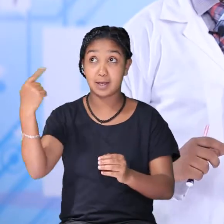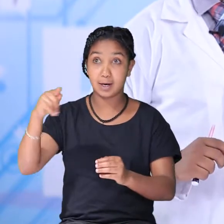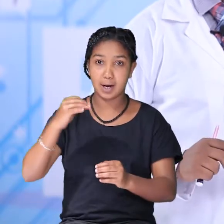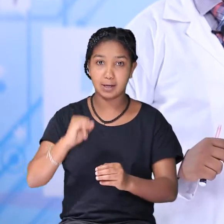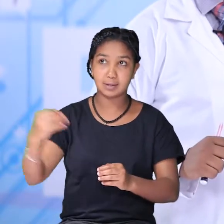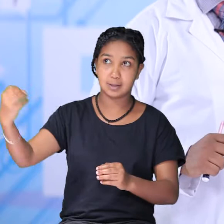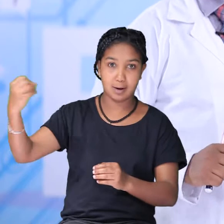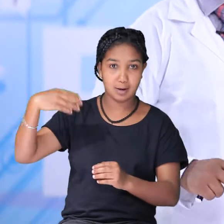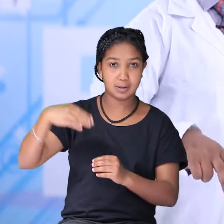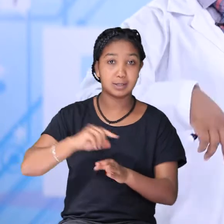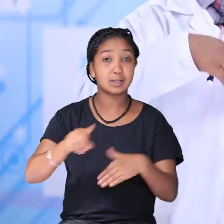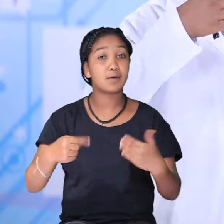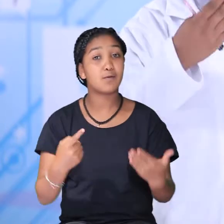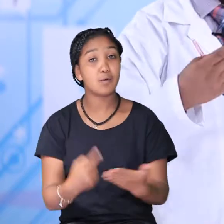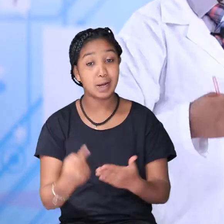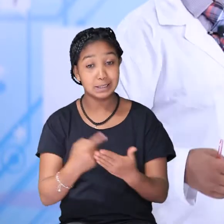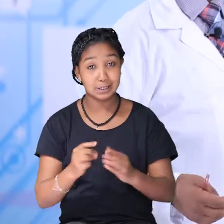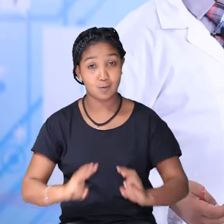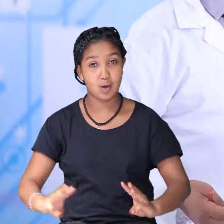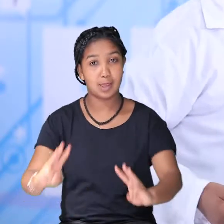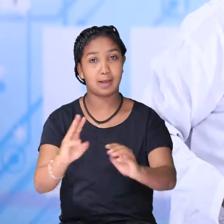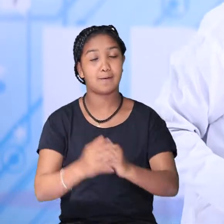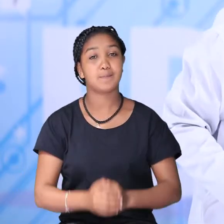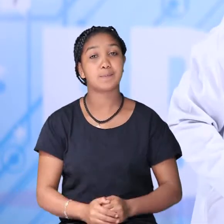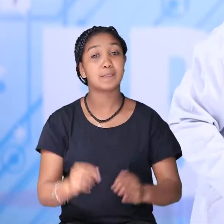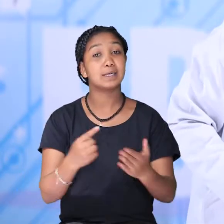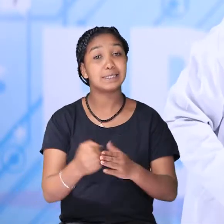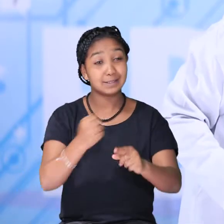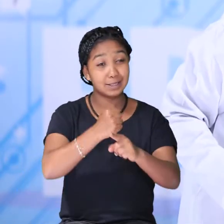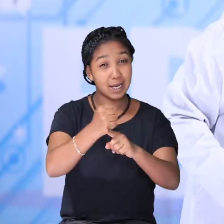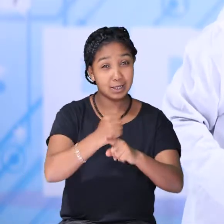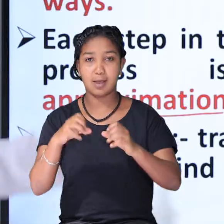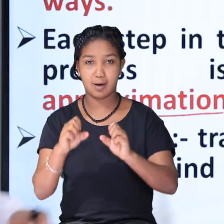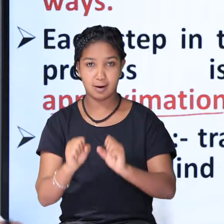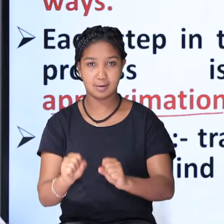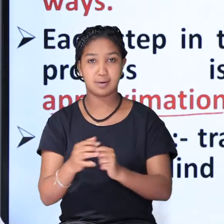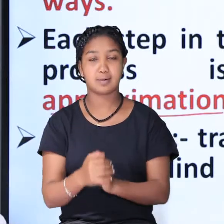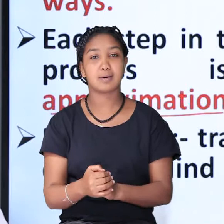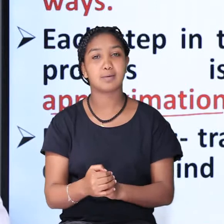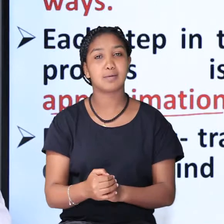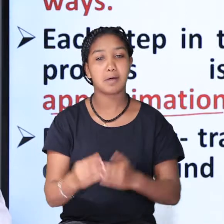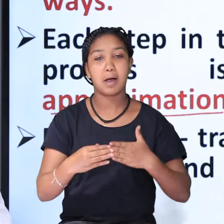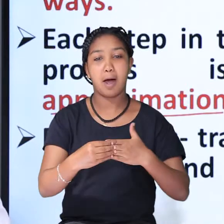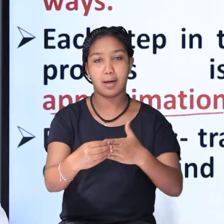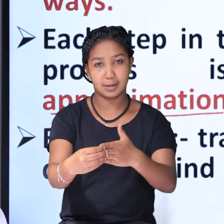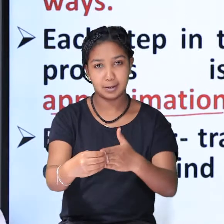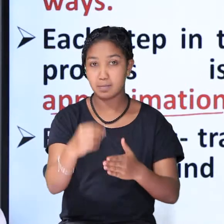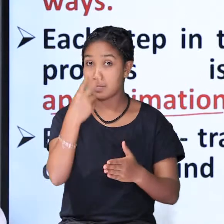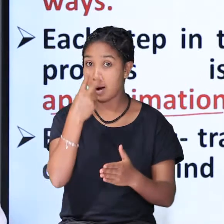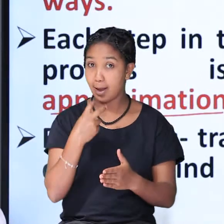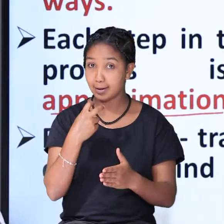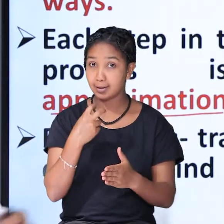light lit. So by this way, these trained dogs, they can guide